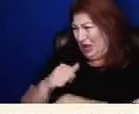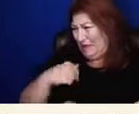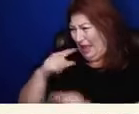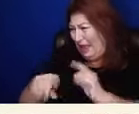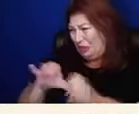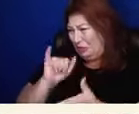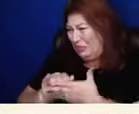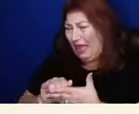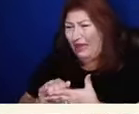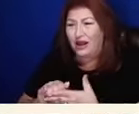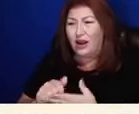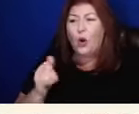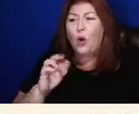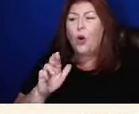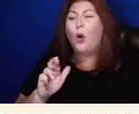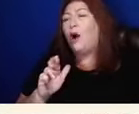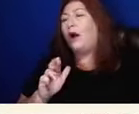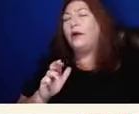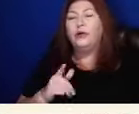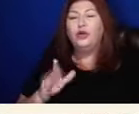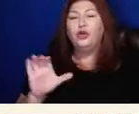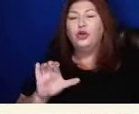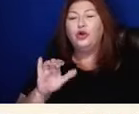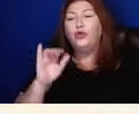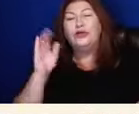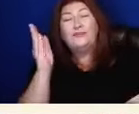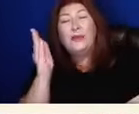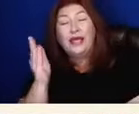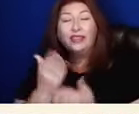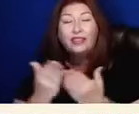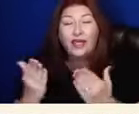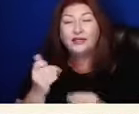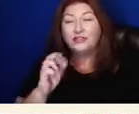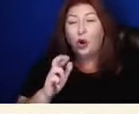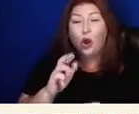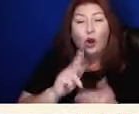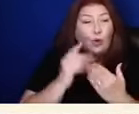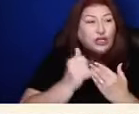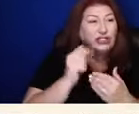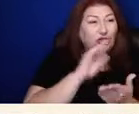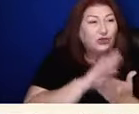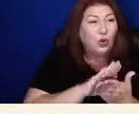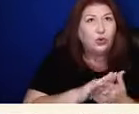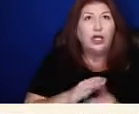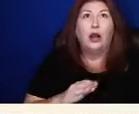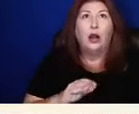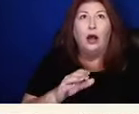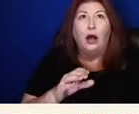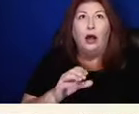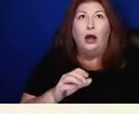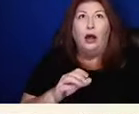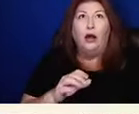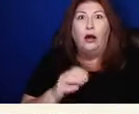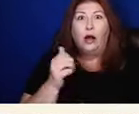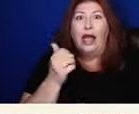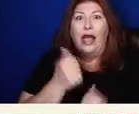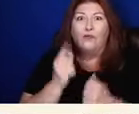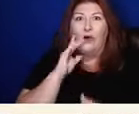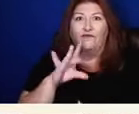Or you do these speaking engagements, or you do these projects at school and like, oh my gosh, everybody's going to find out that I'm a fraud, right?